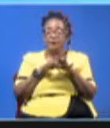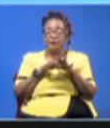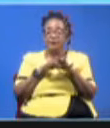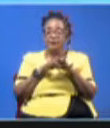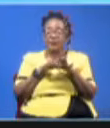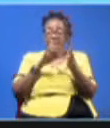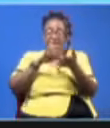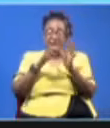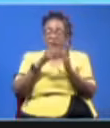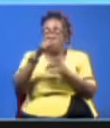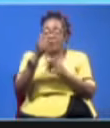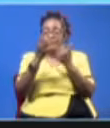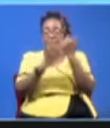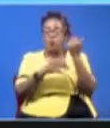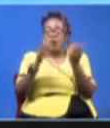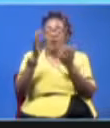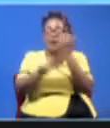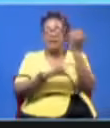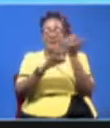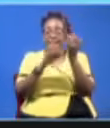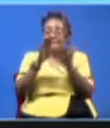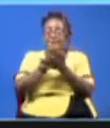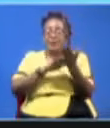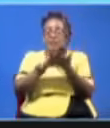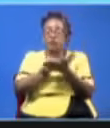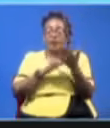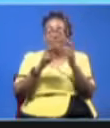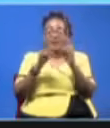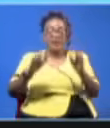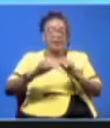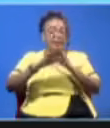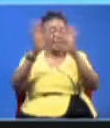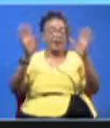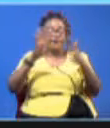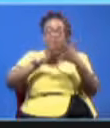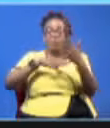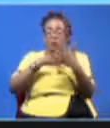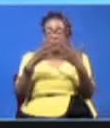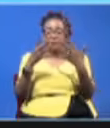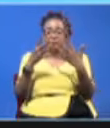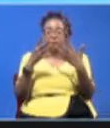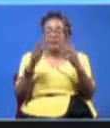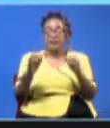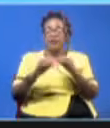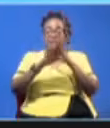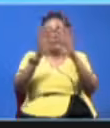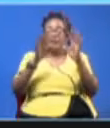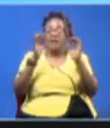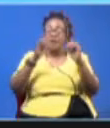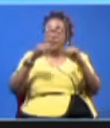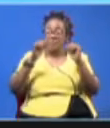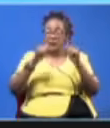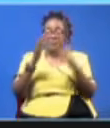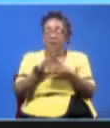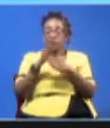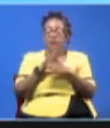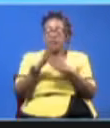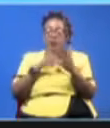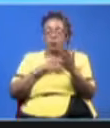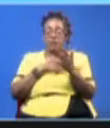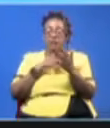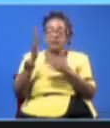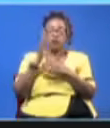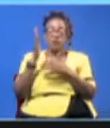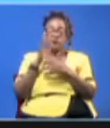countries, it's really based on very clear frameworks and very clear agreements between our security